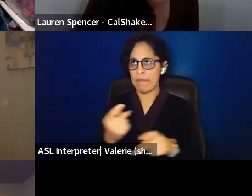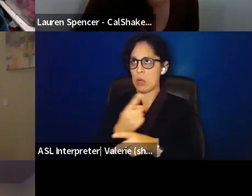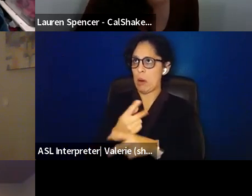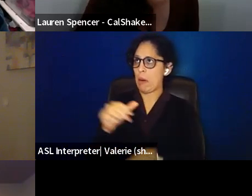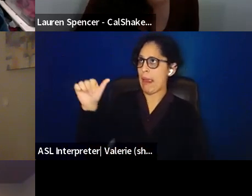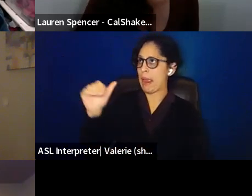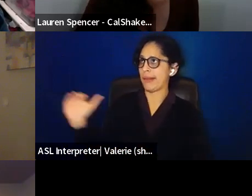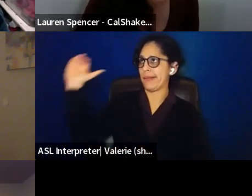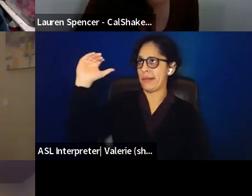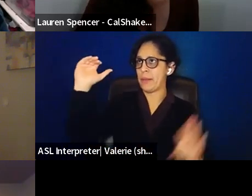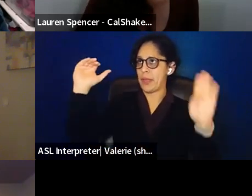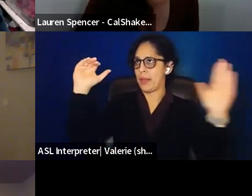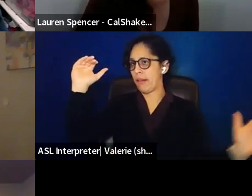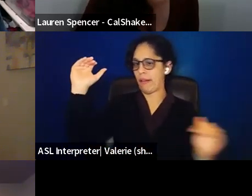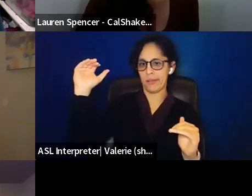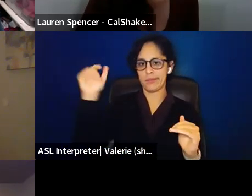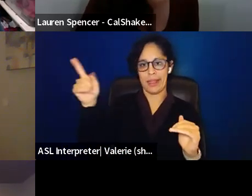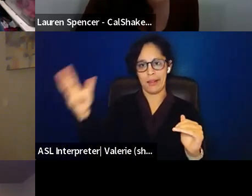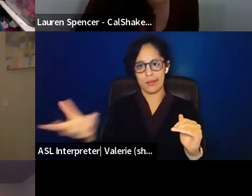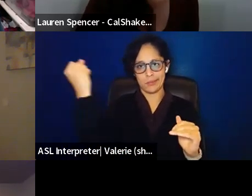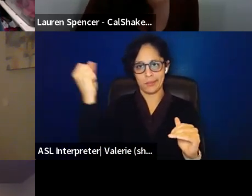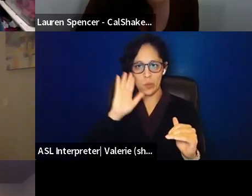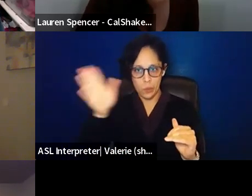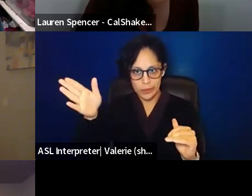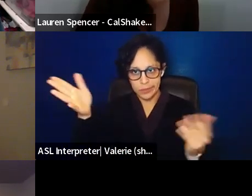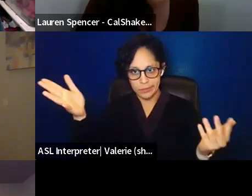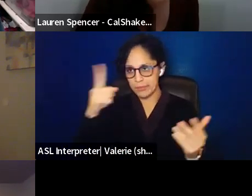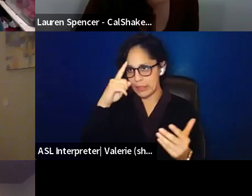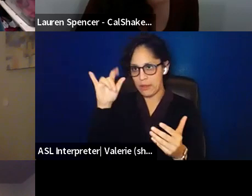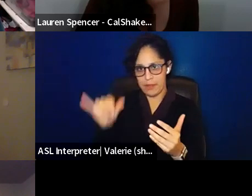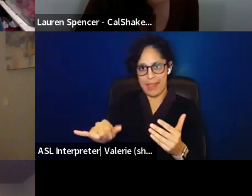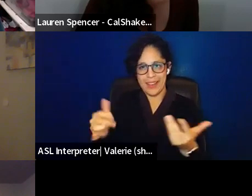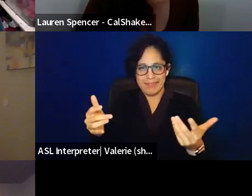win, just because of the sort of the reality of our